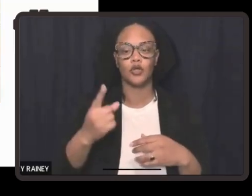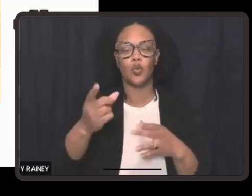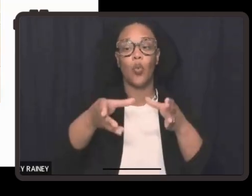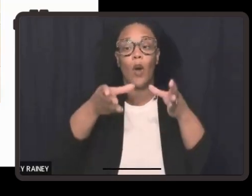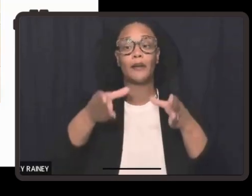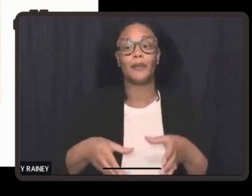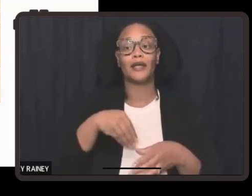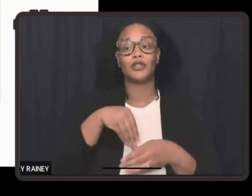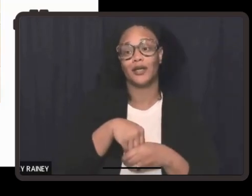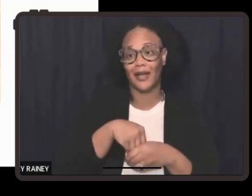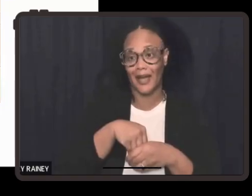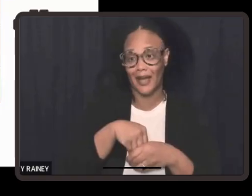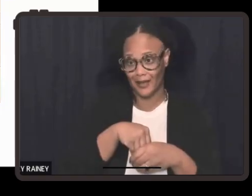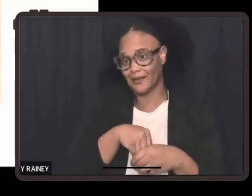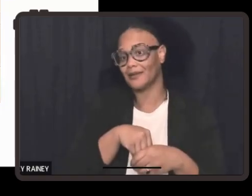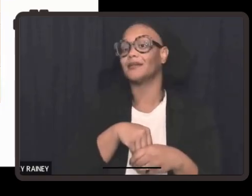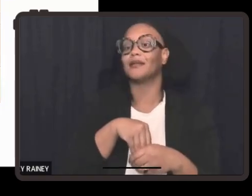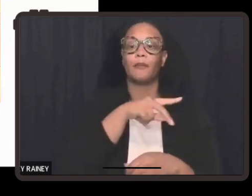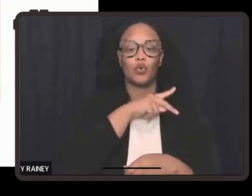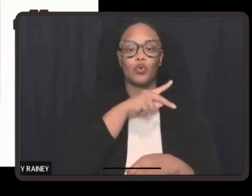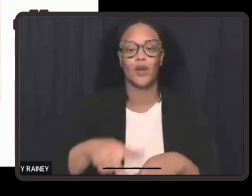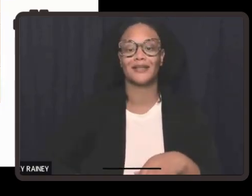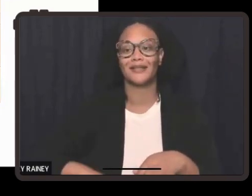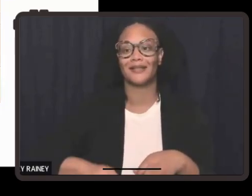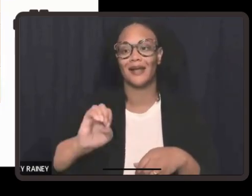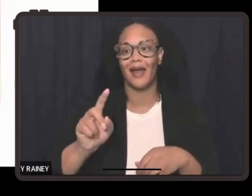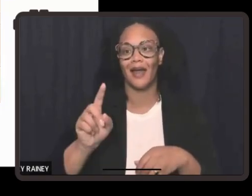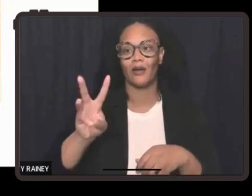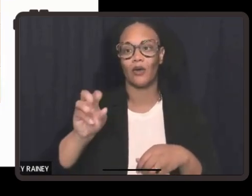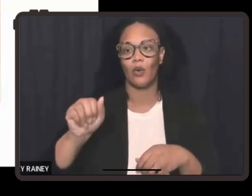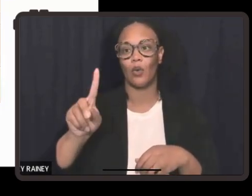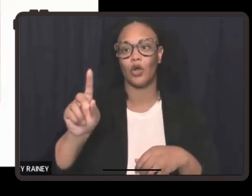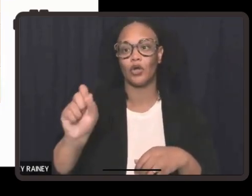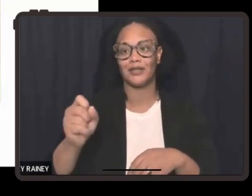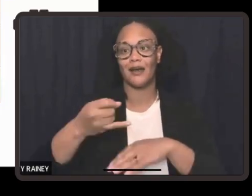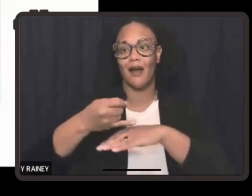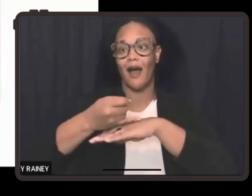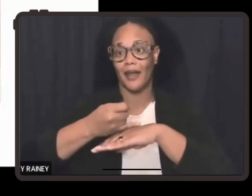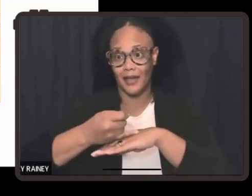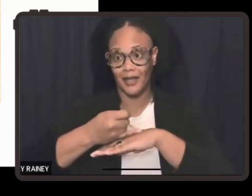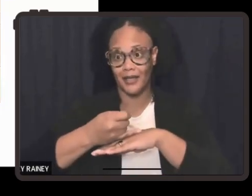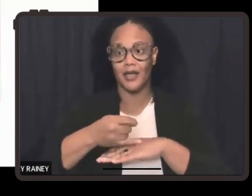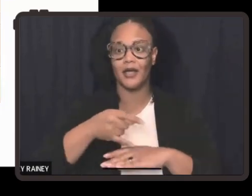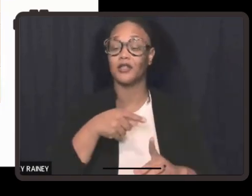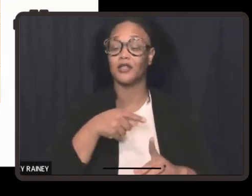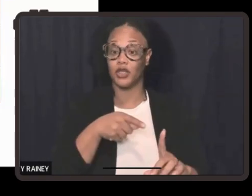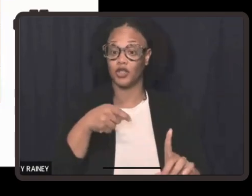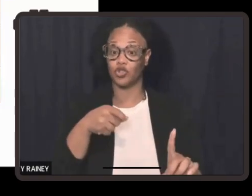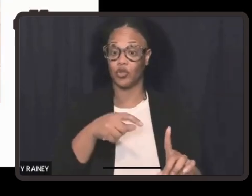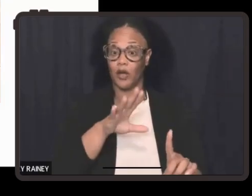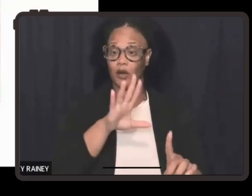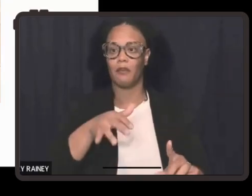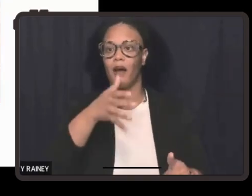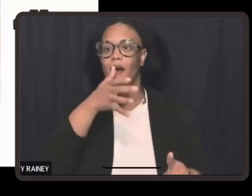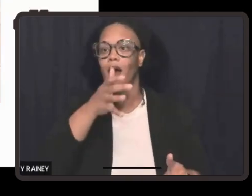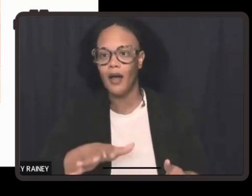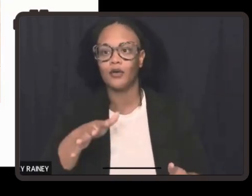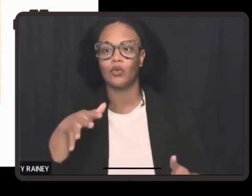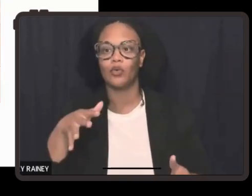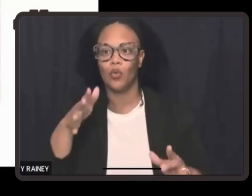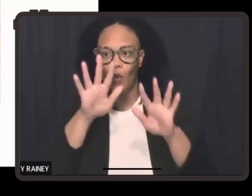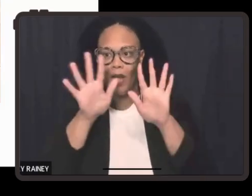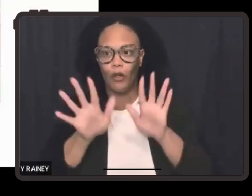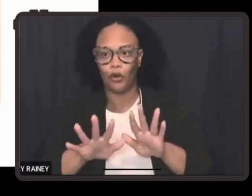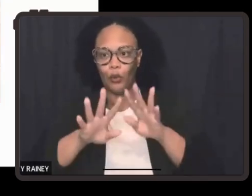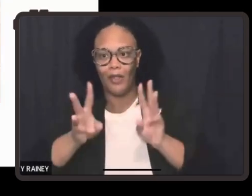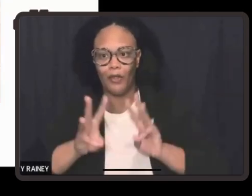weather, and the mum knows that, and she will make sure that Charlie's having her electrolytes, and